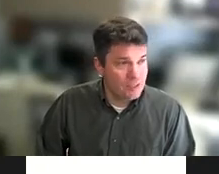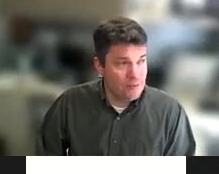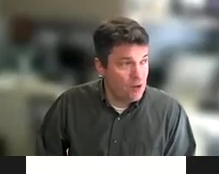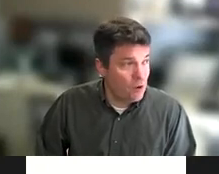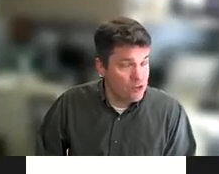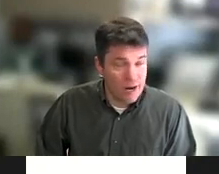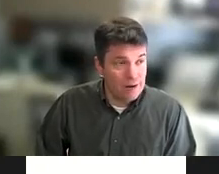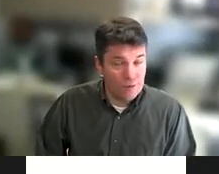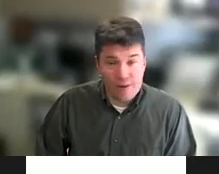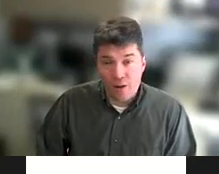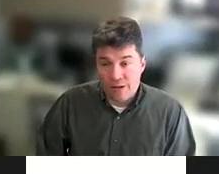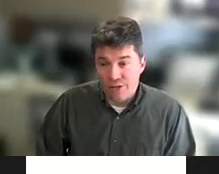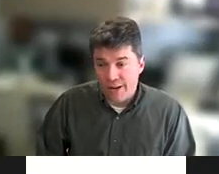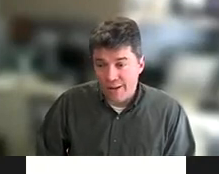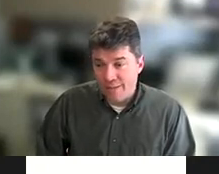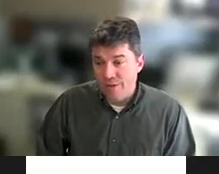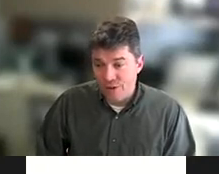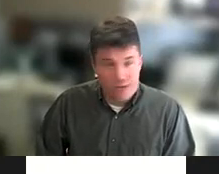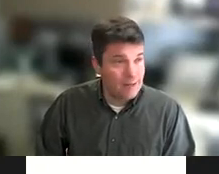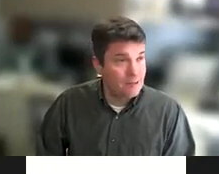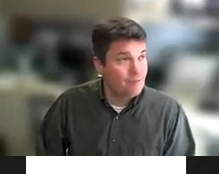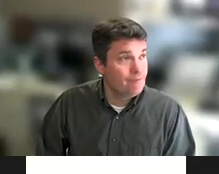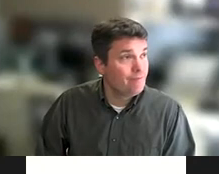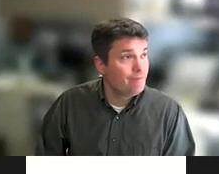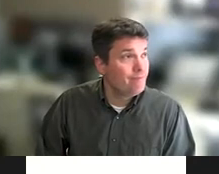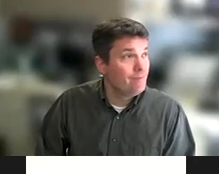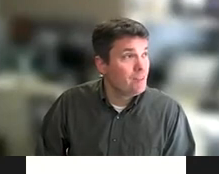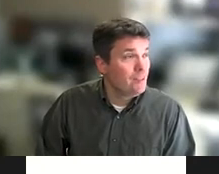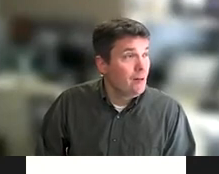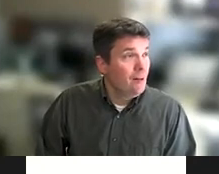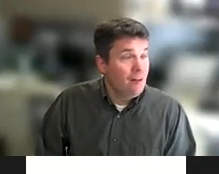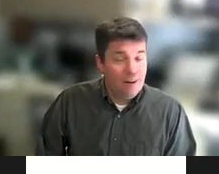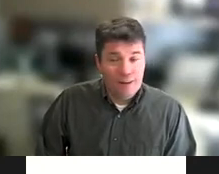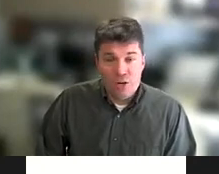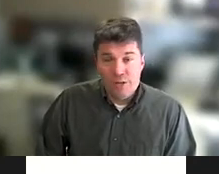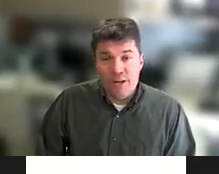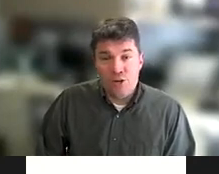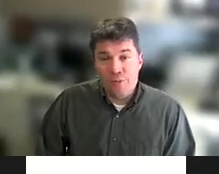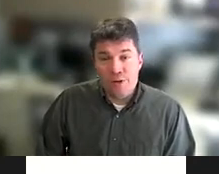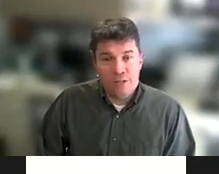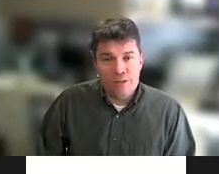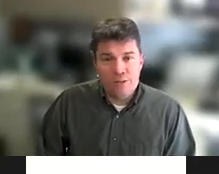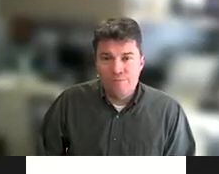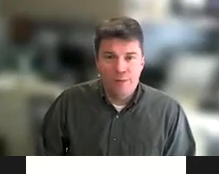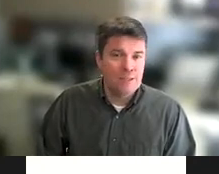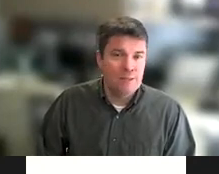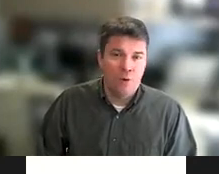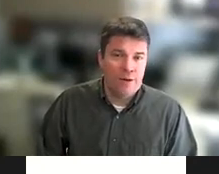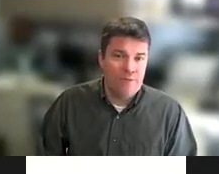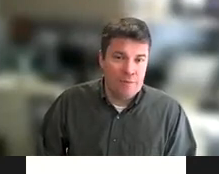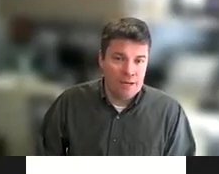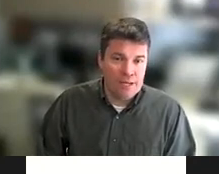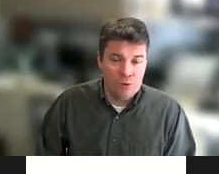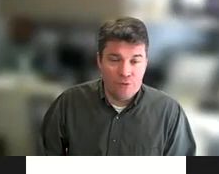ask questions if you don't understand or if they don't seem to understand. So. And if you use an interpreter,